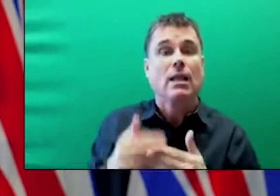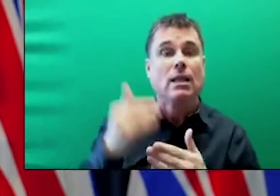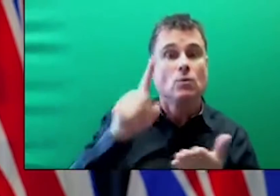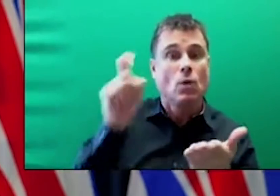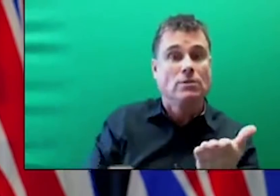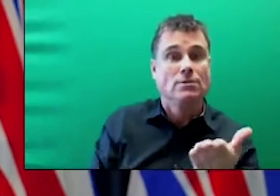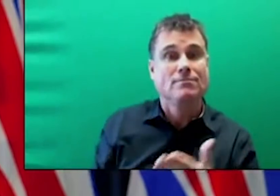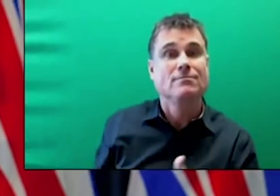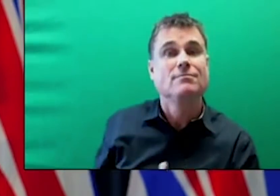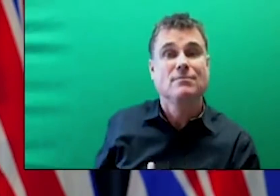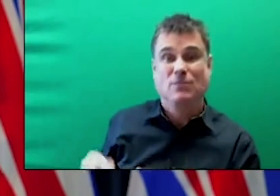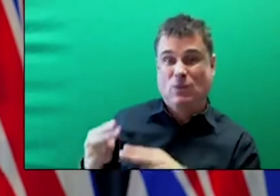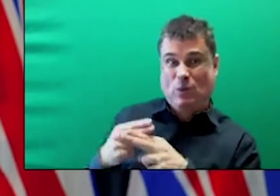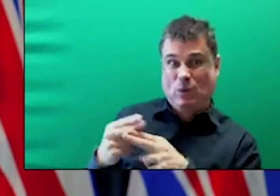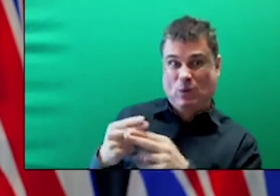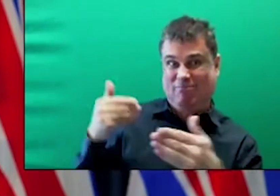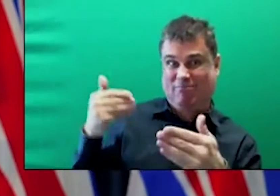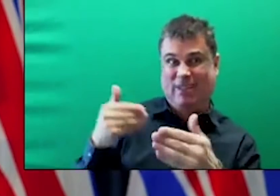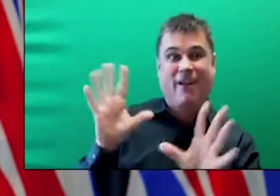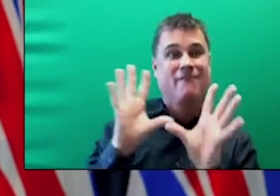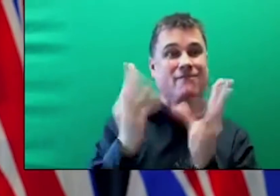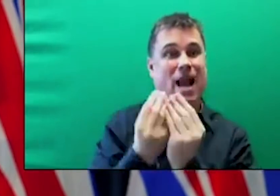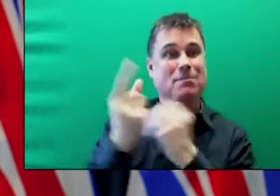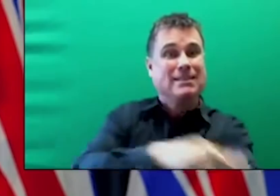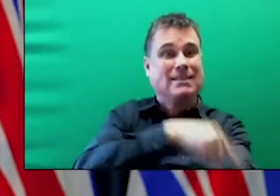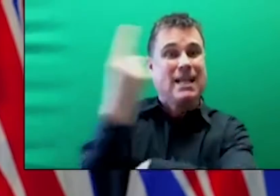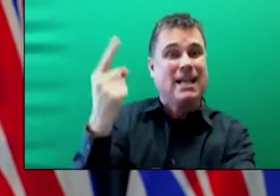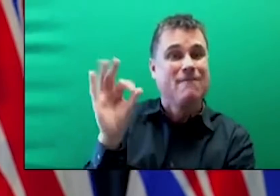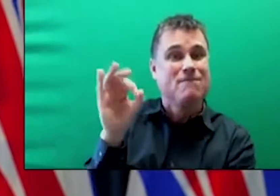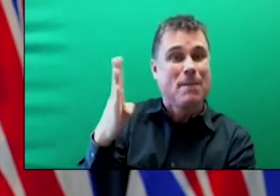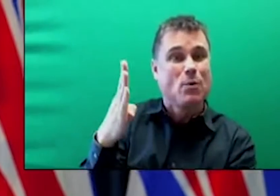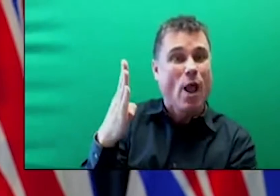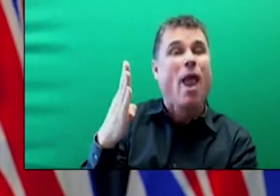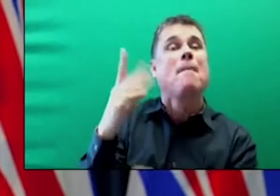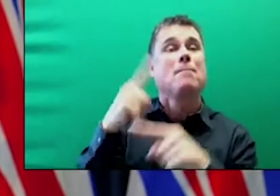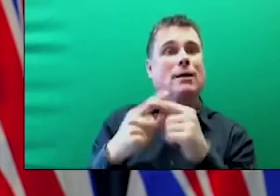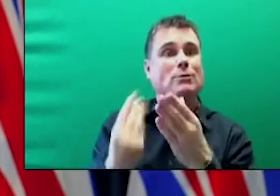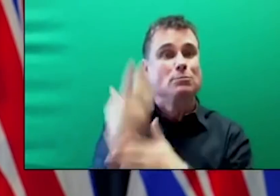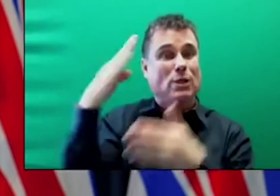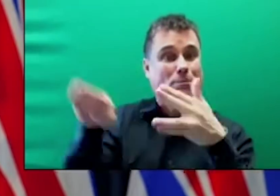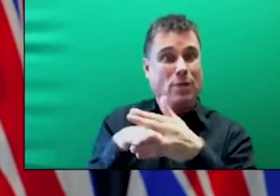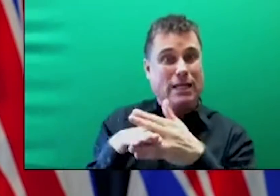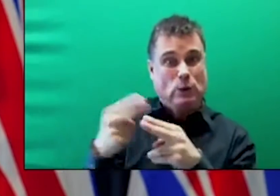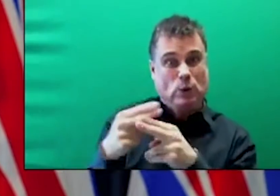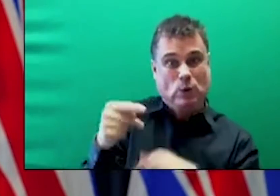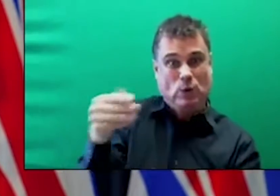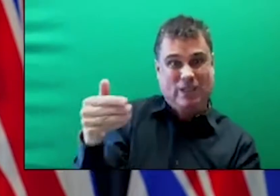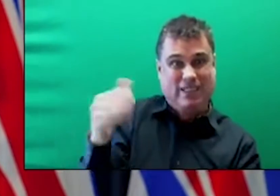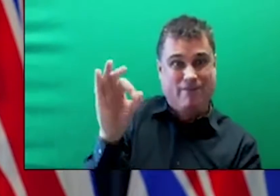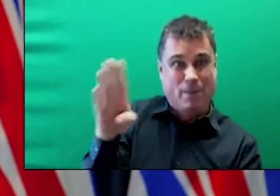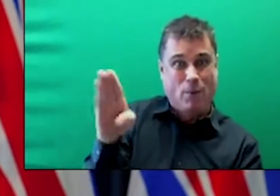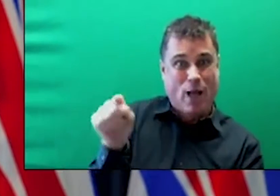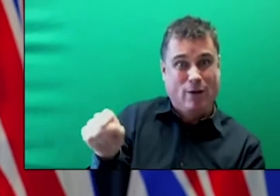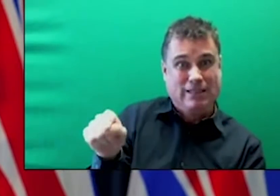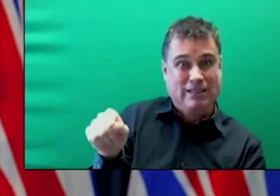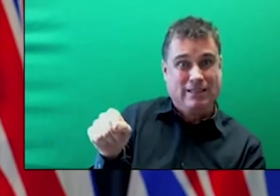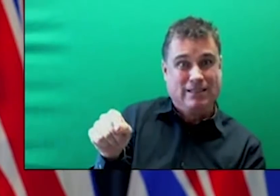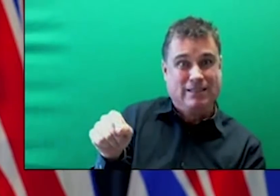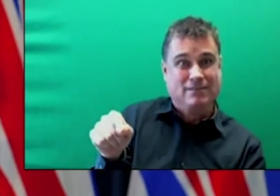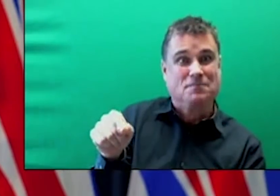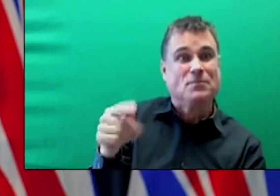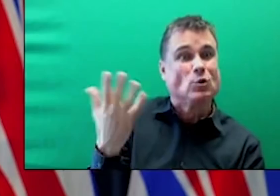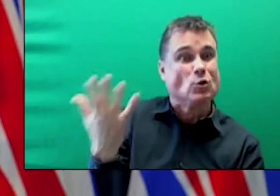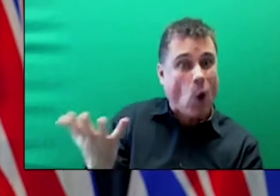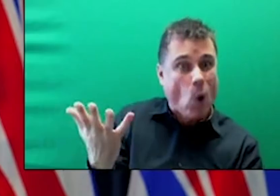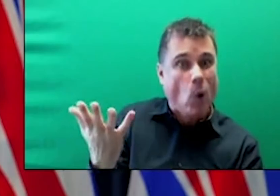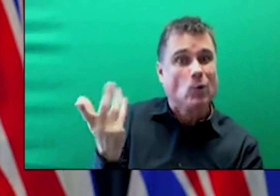quality time reflecting on how much time we'll have to ourselves once the vaccine program is completed and we get back